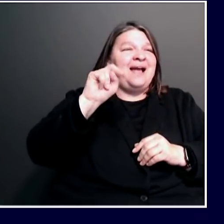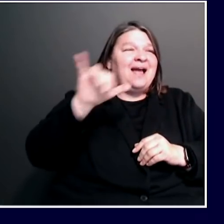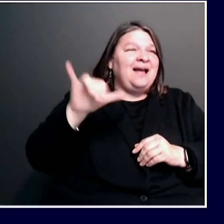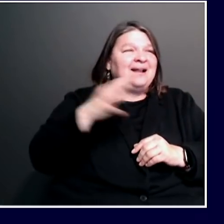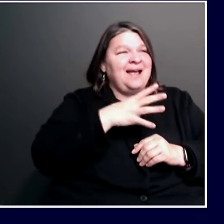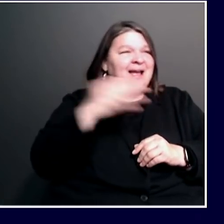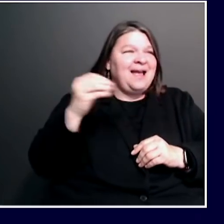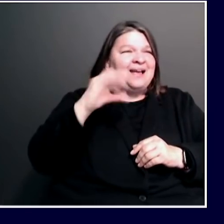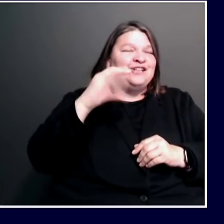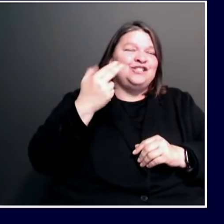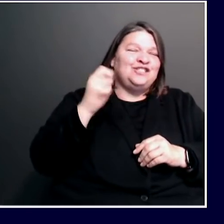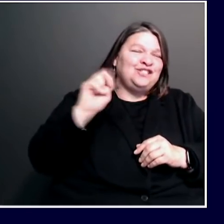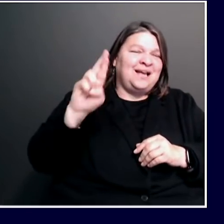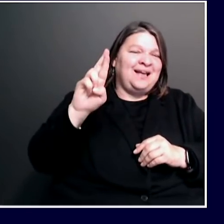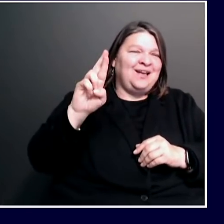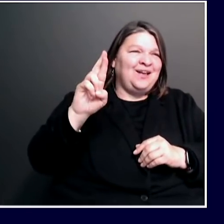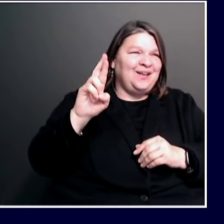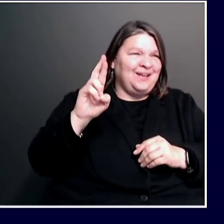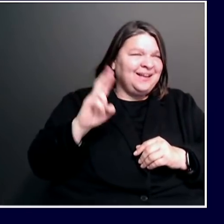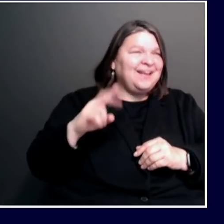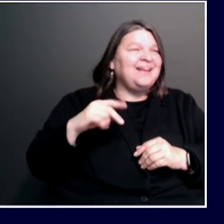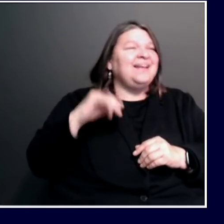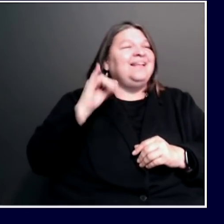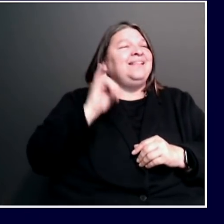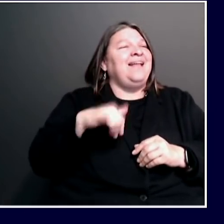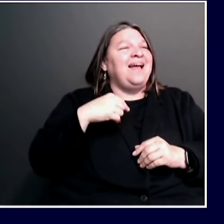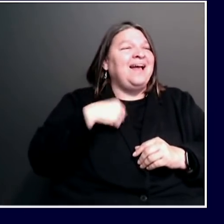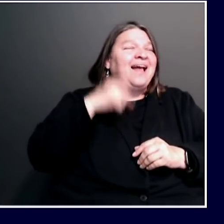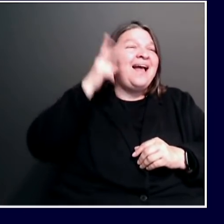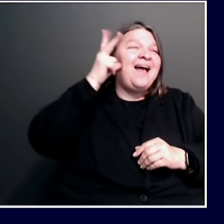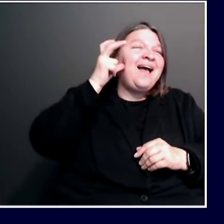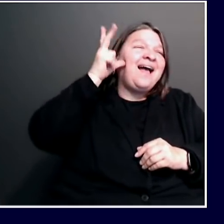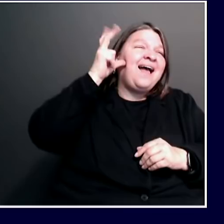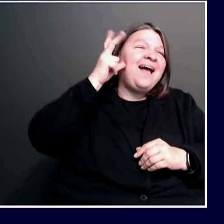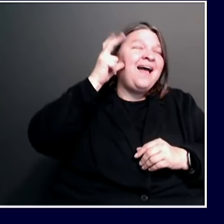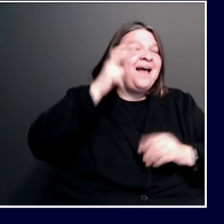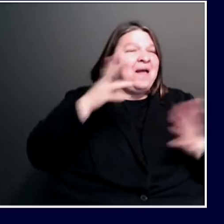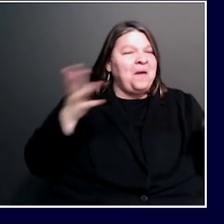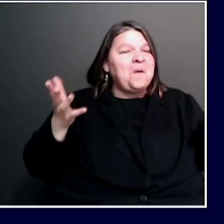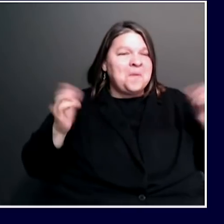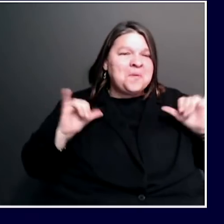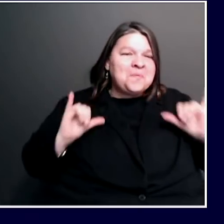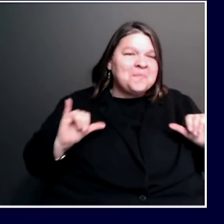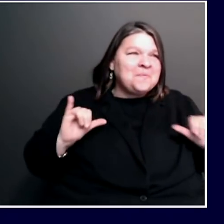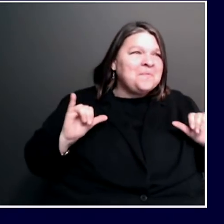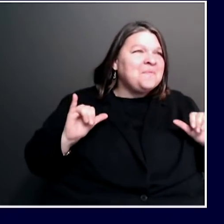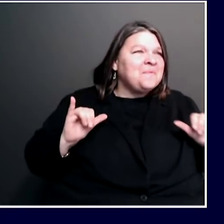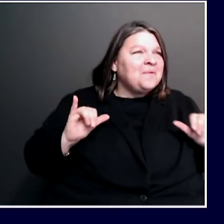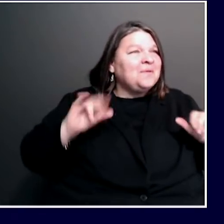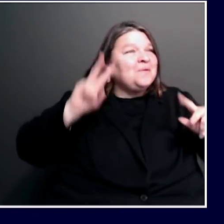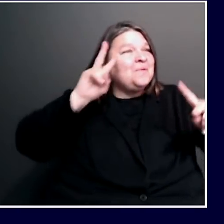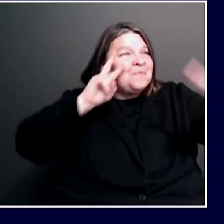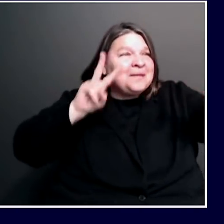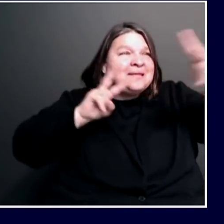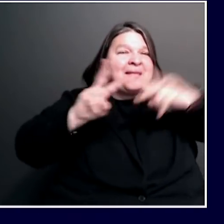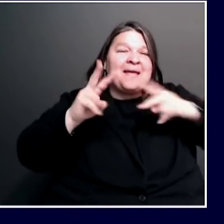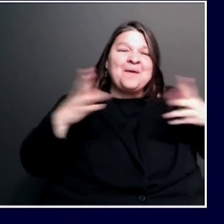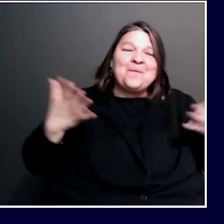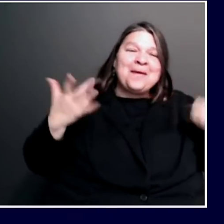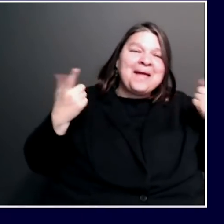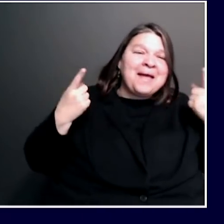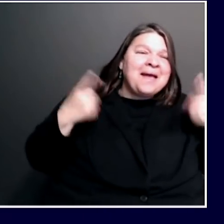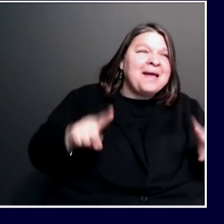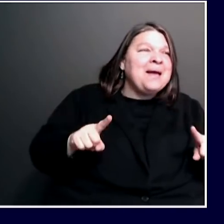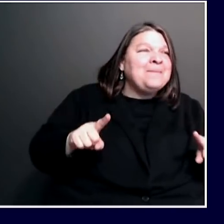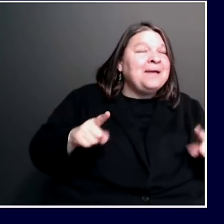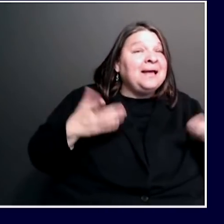what are the metrics that will tell us the most? And I think the ones that we've talked about thus far, Brian, over the